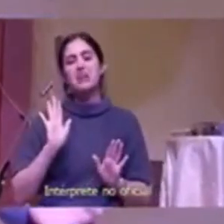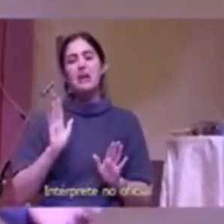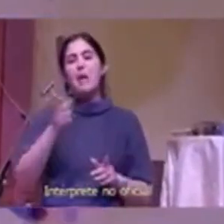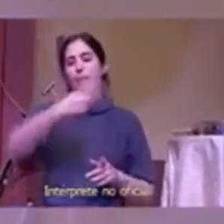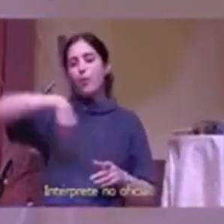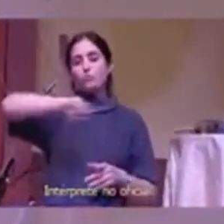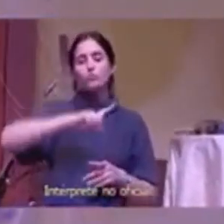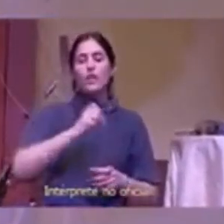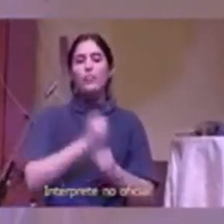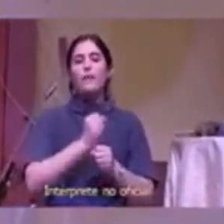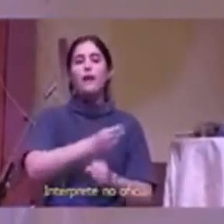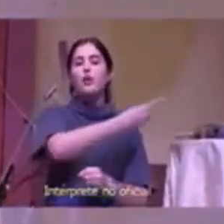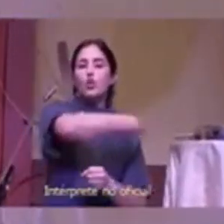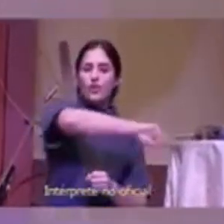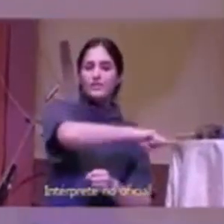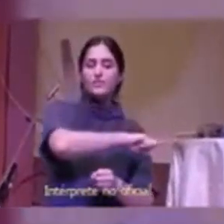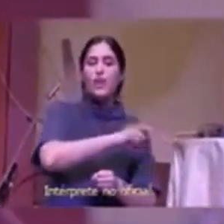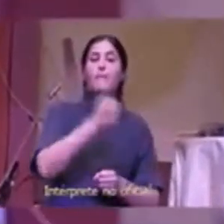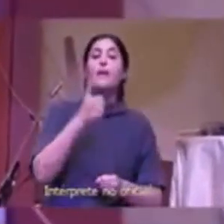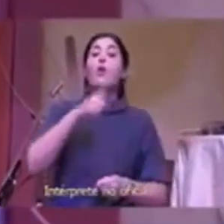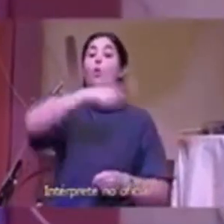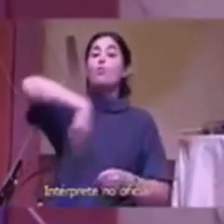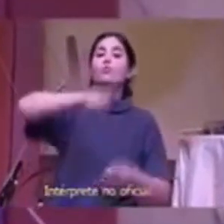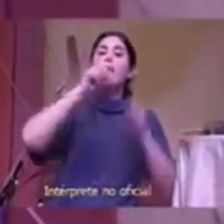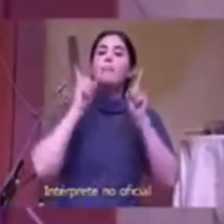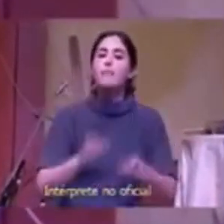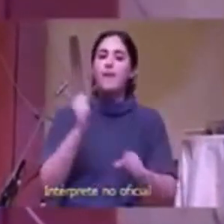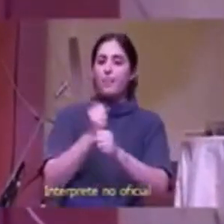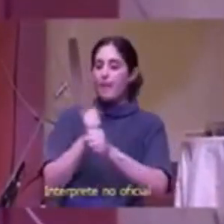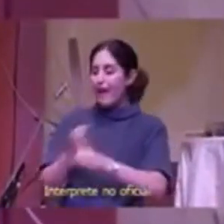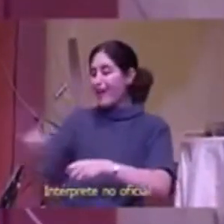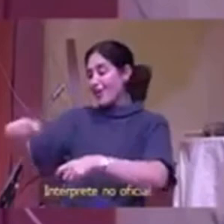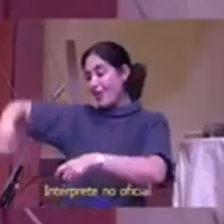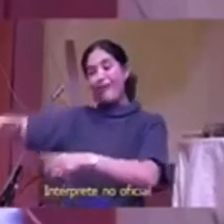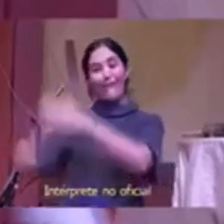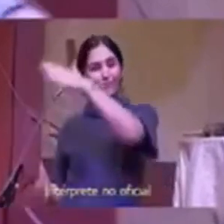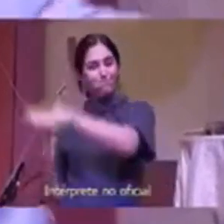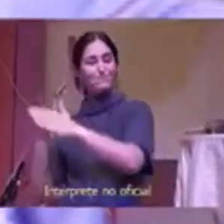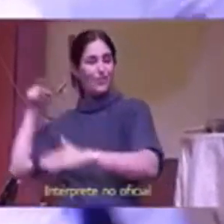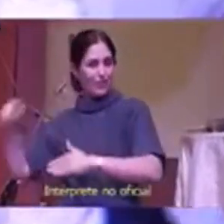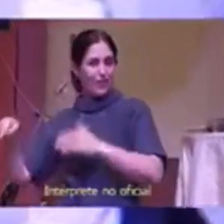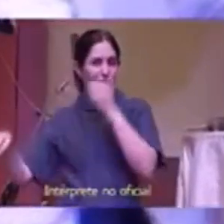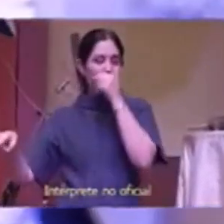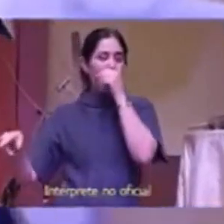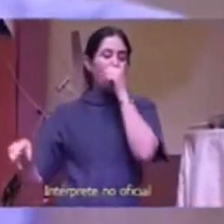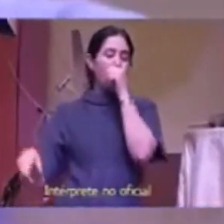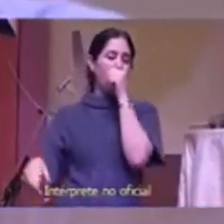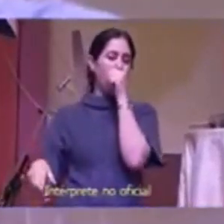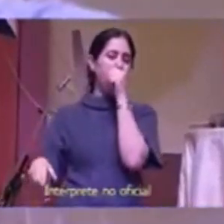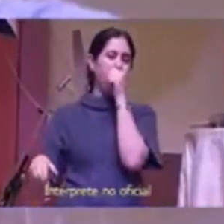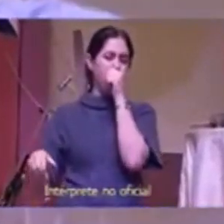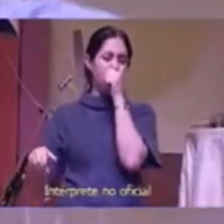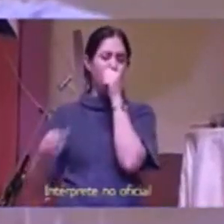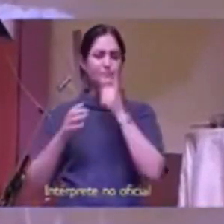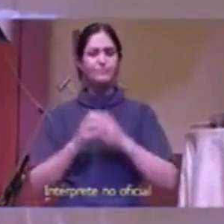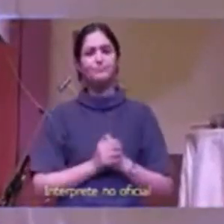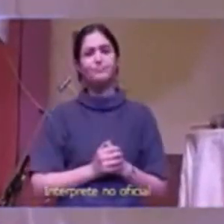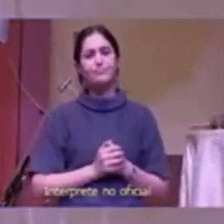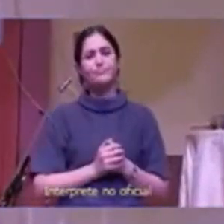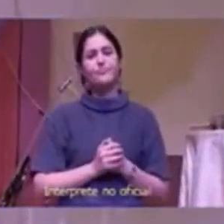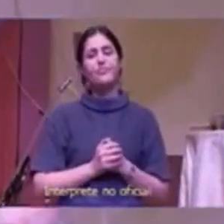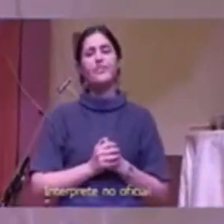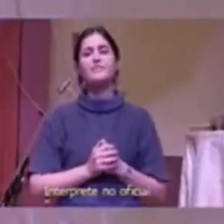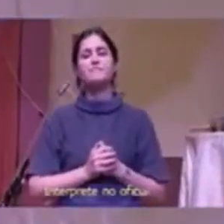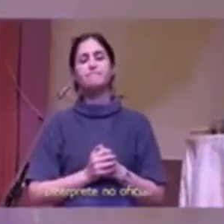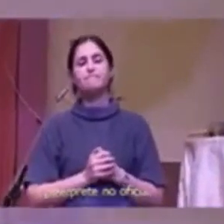importa. You influence the elites. Pero tienen una influencia en los elites. You will influence down here. Van a tener